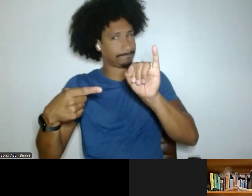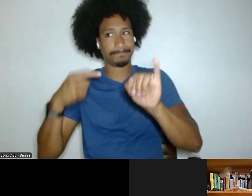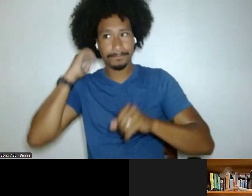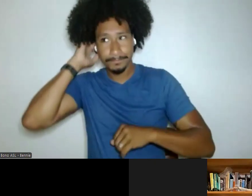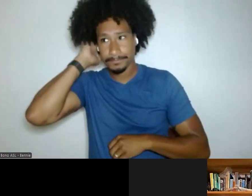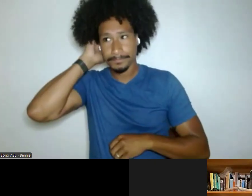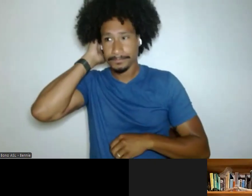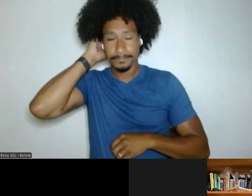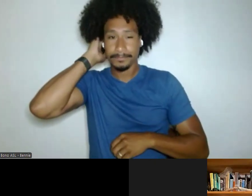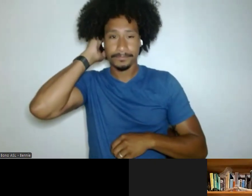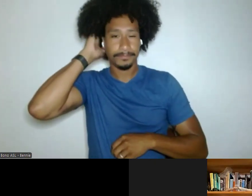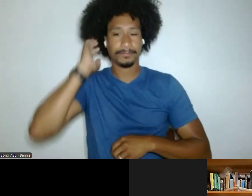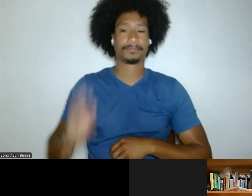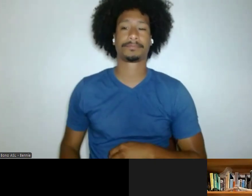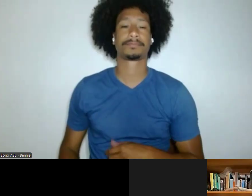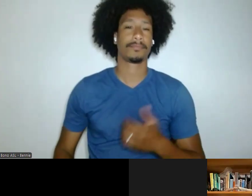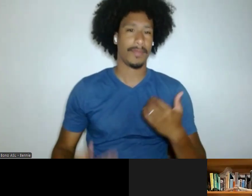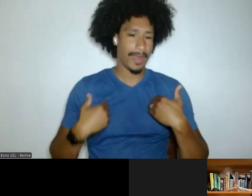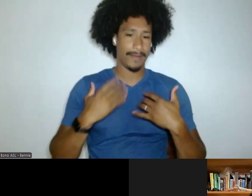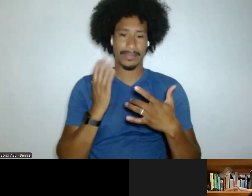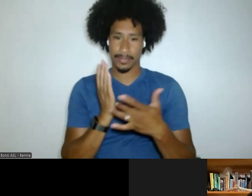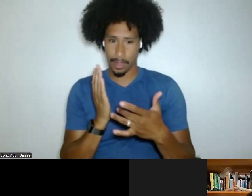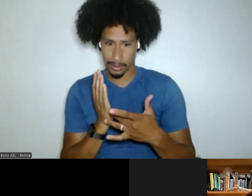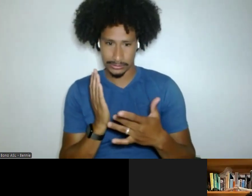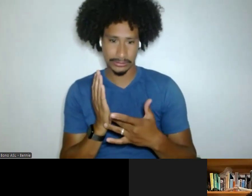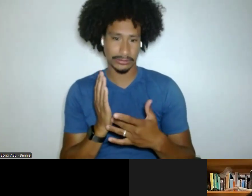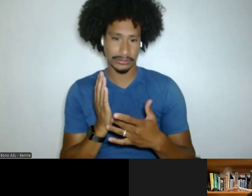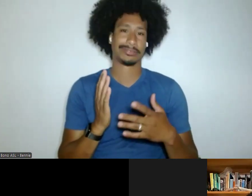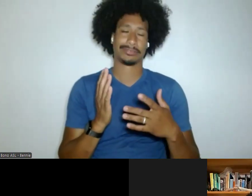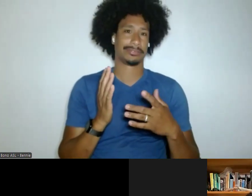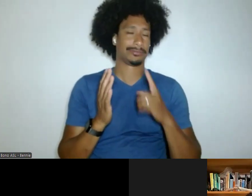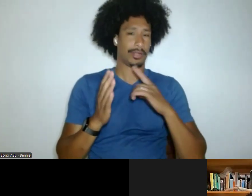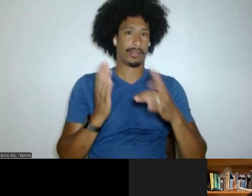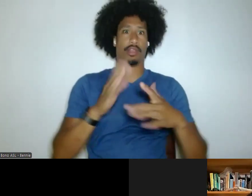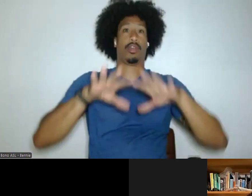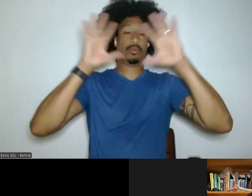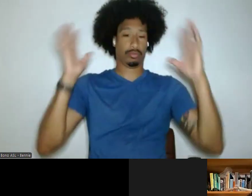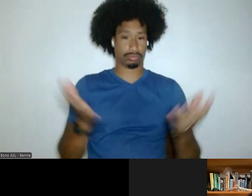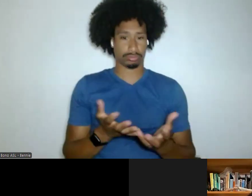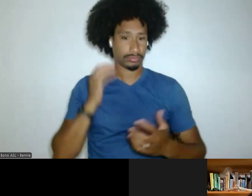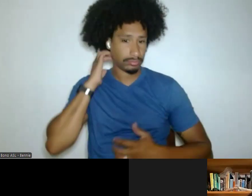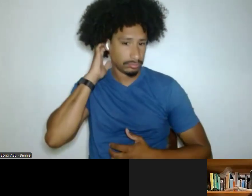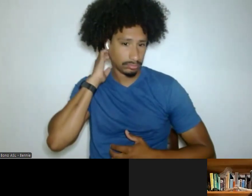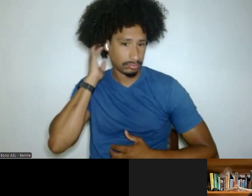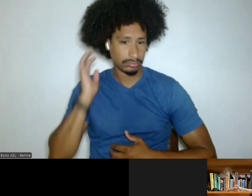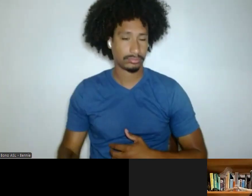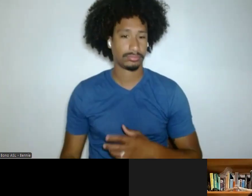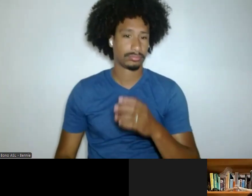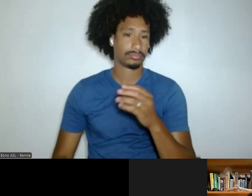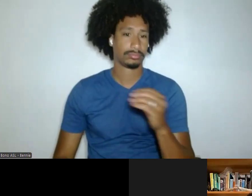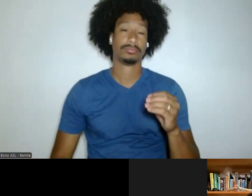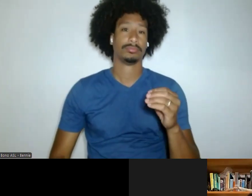but technologies and proliferating technologies writ large, the kinds of impacts that are being had in this